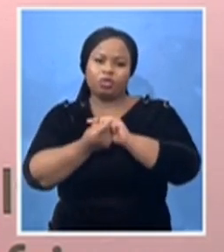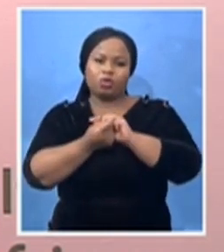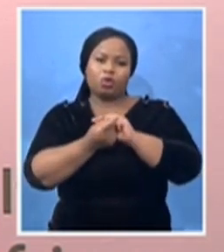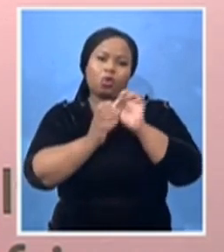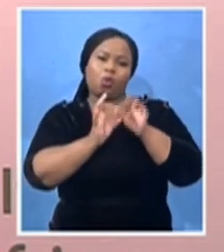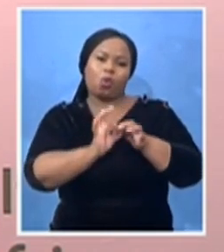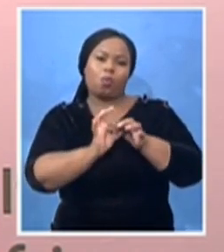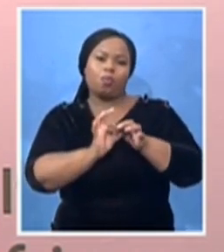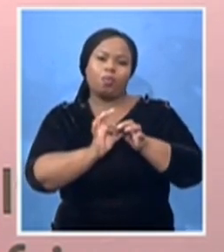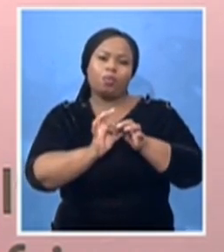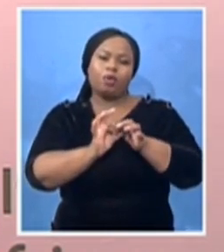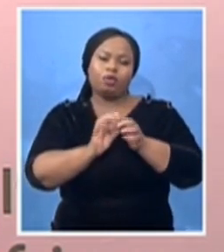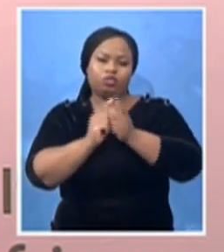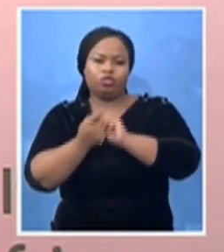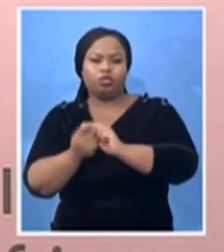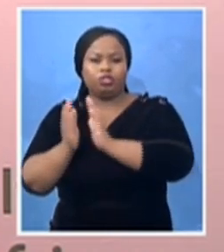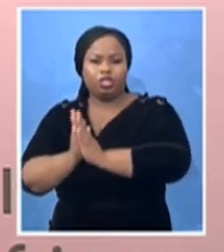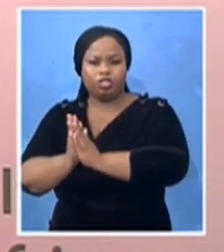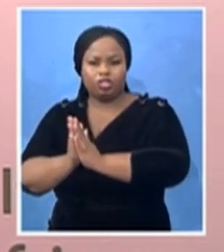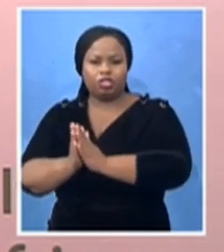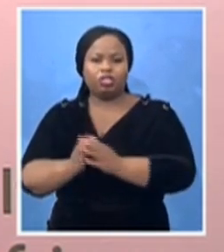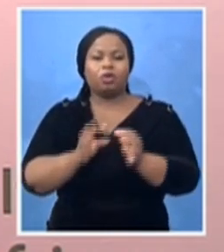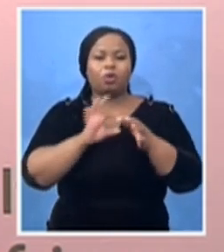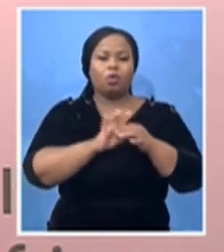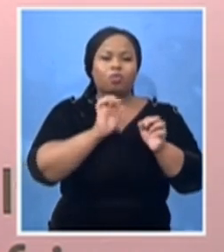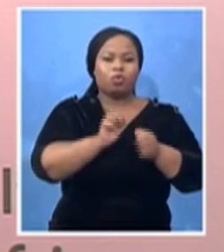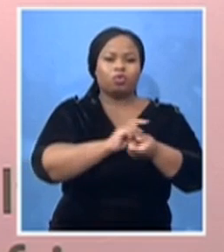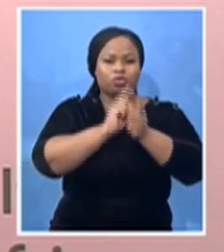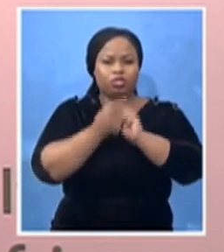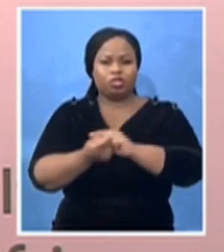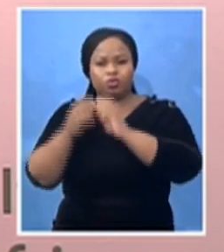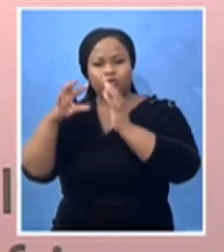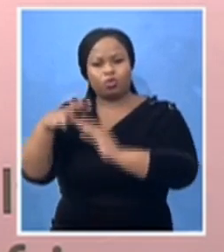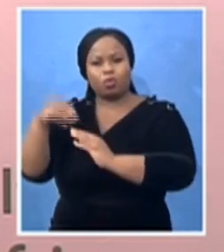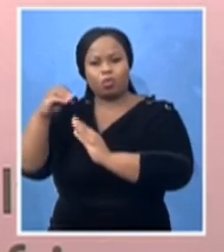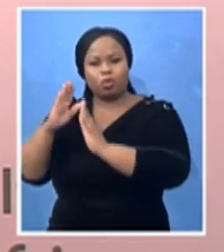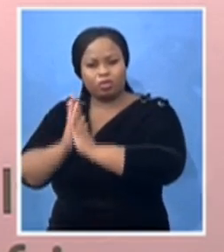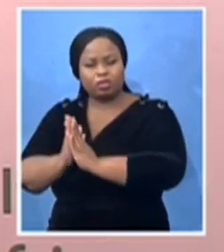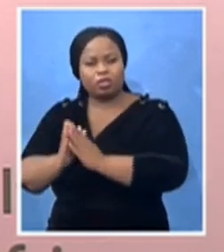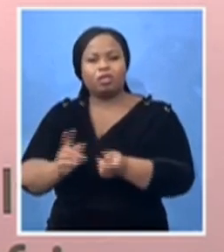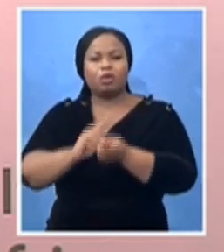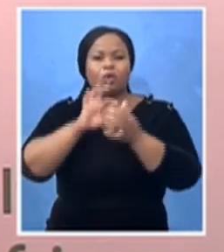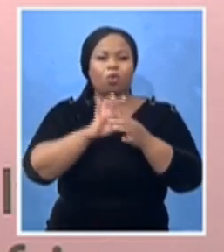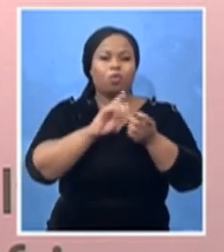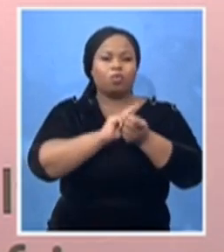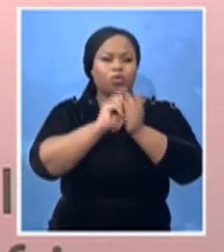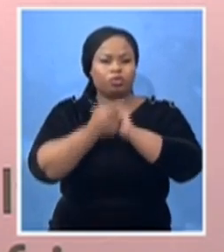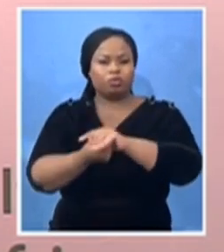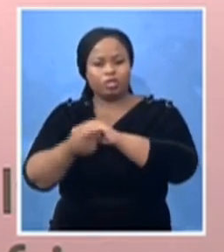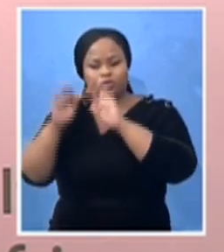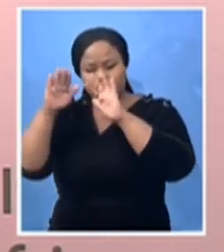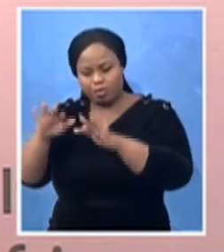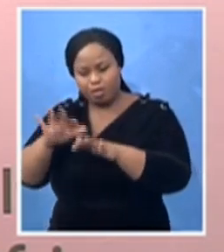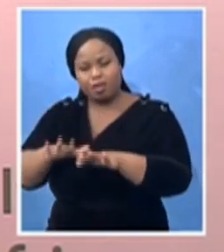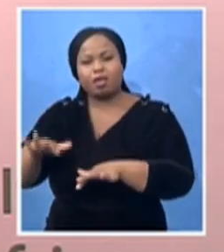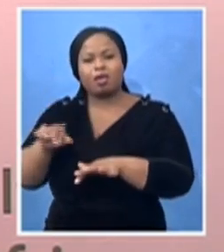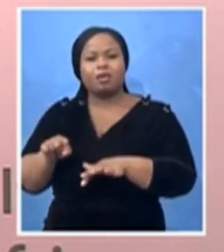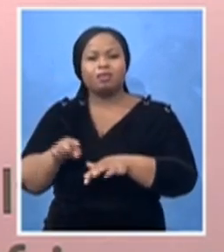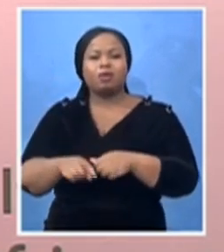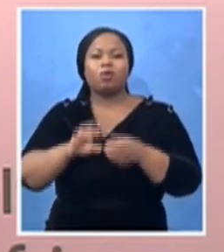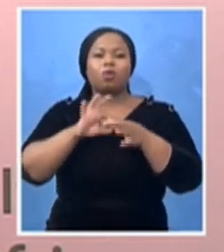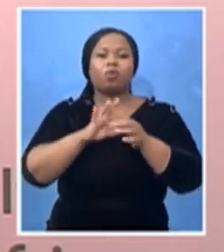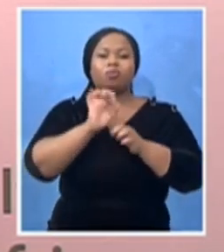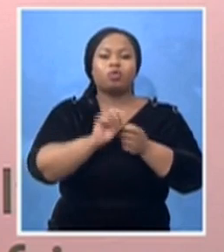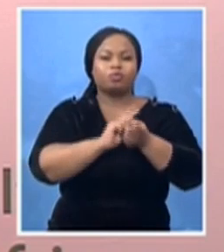mosque, turn your home into a synagogue. Your home must become a place of prayer. Even though government has said, well, we